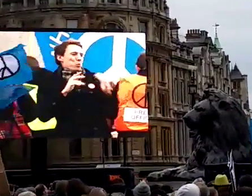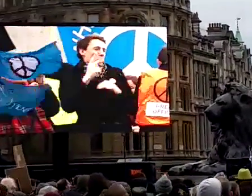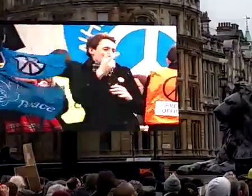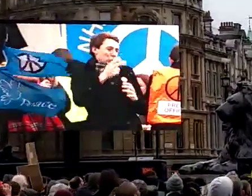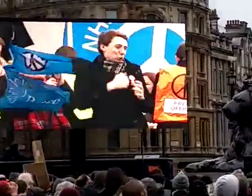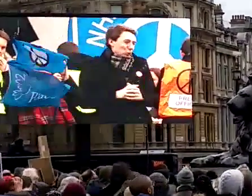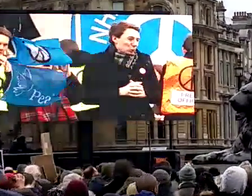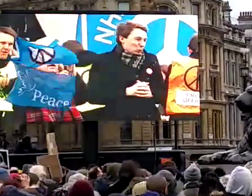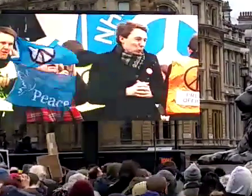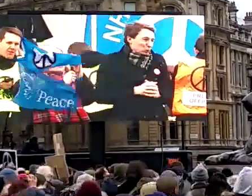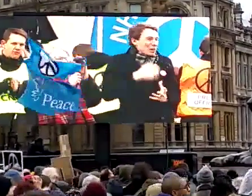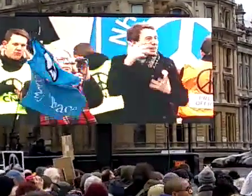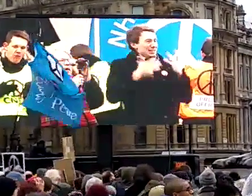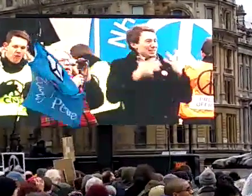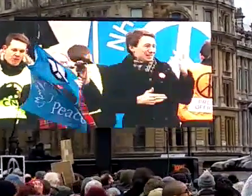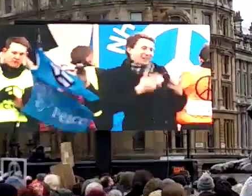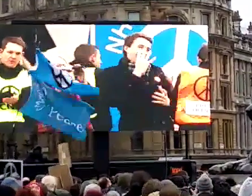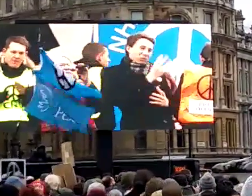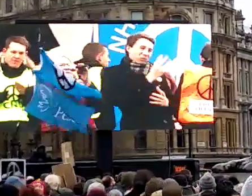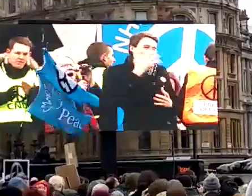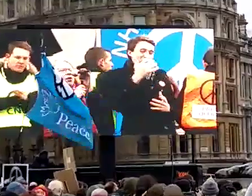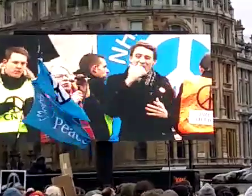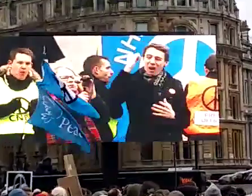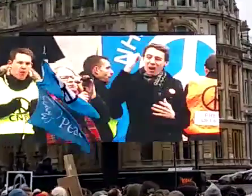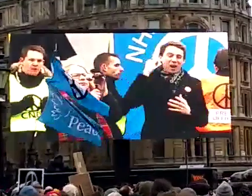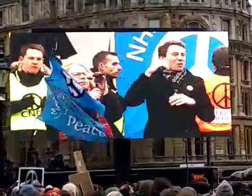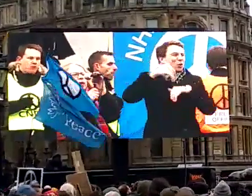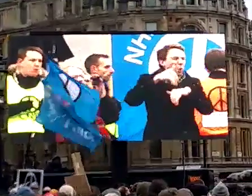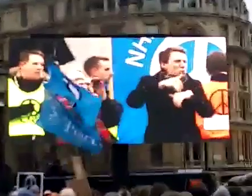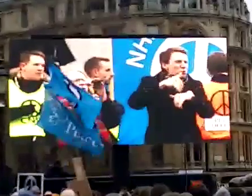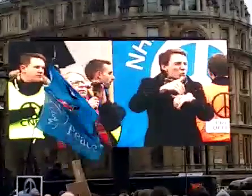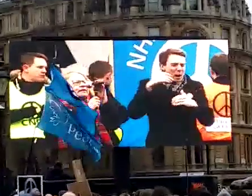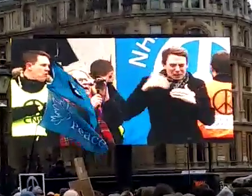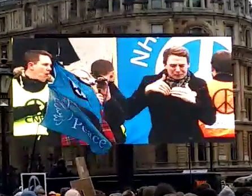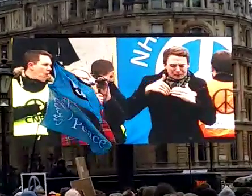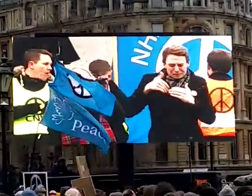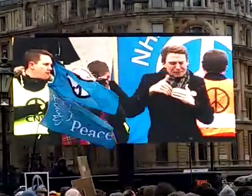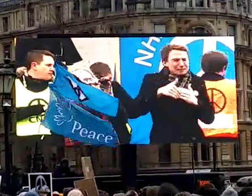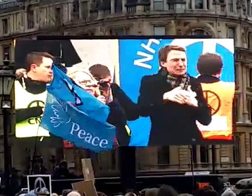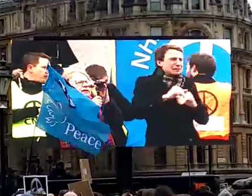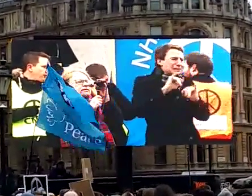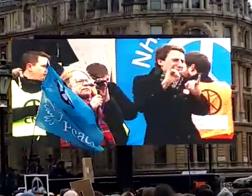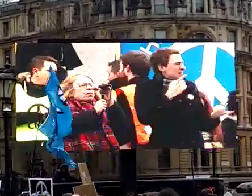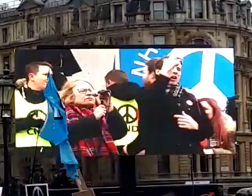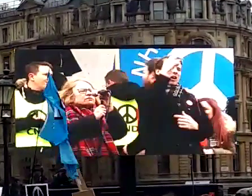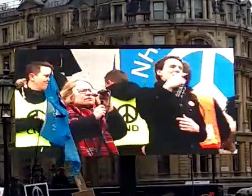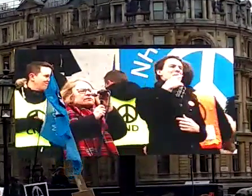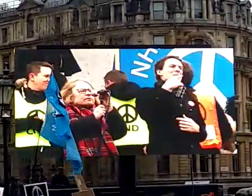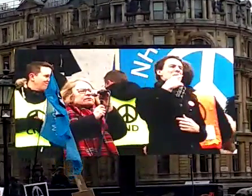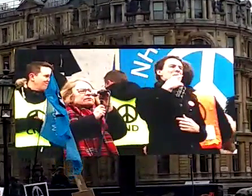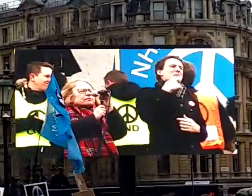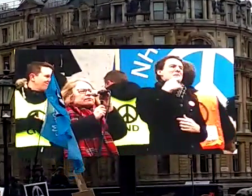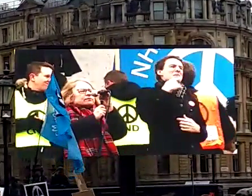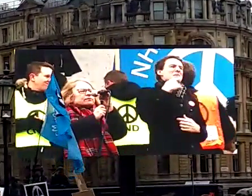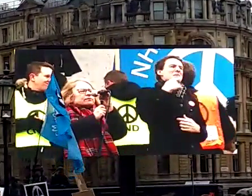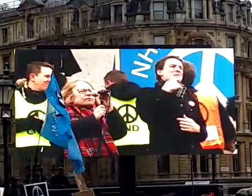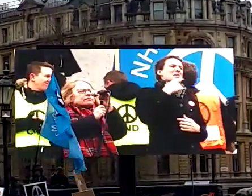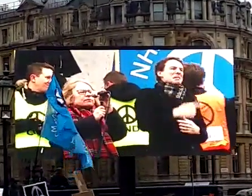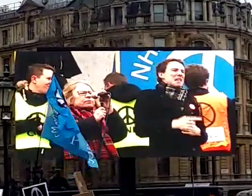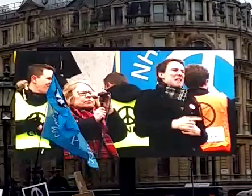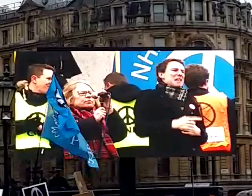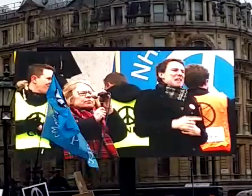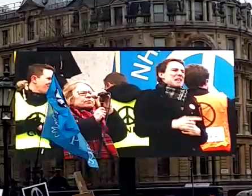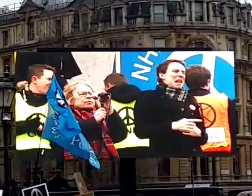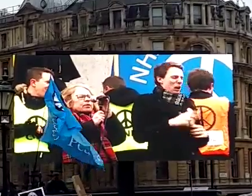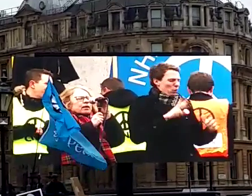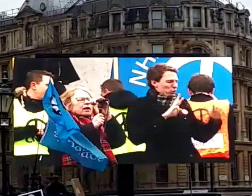in 1945. We're told that we need Tridents.